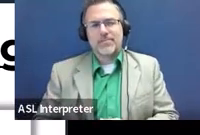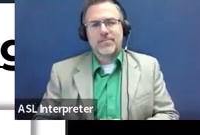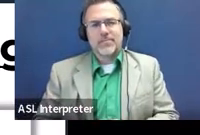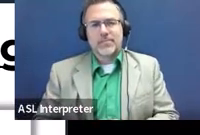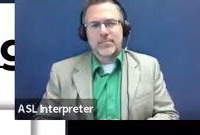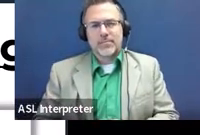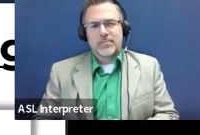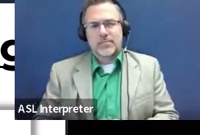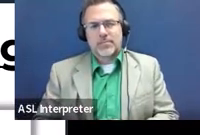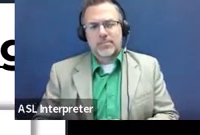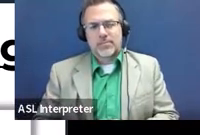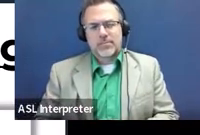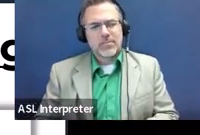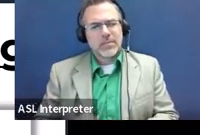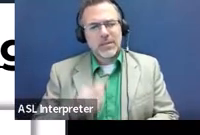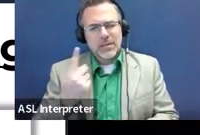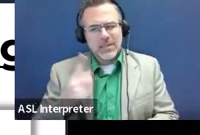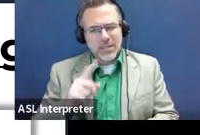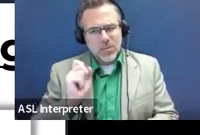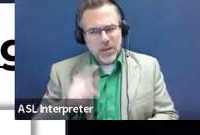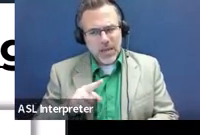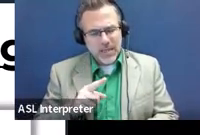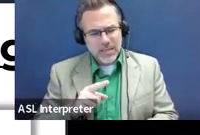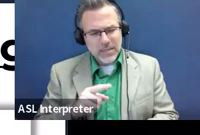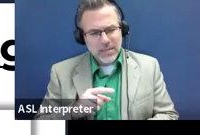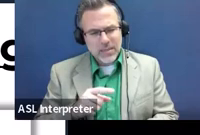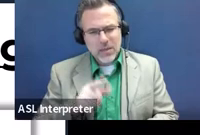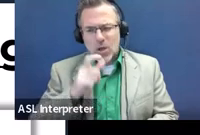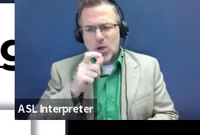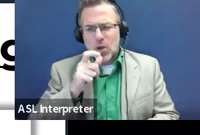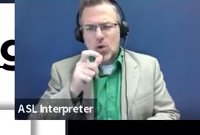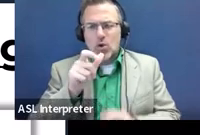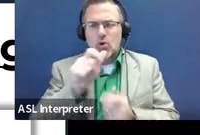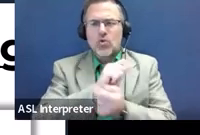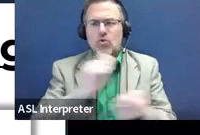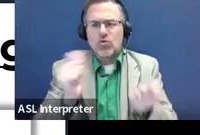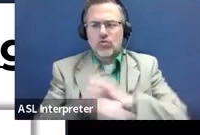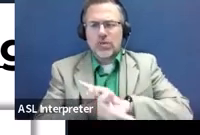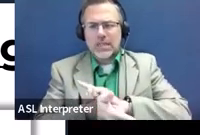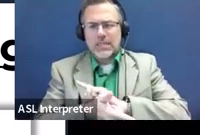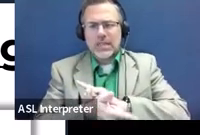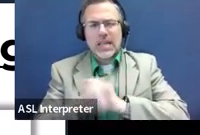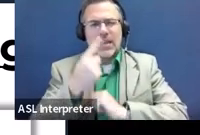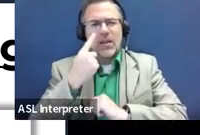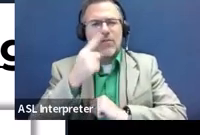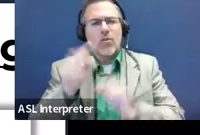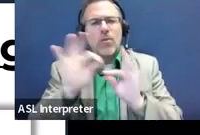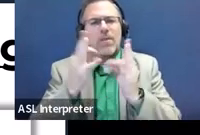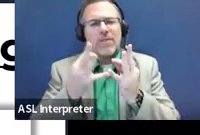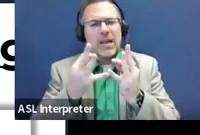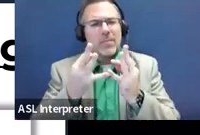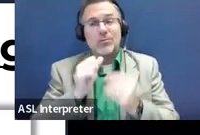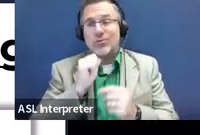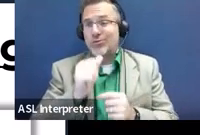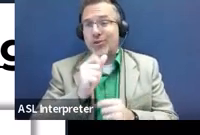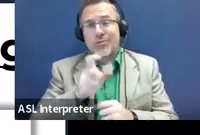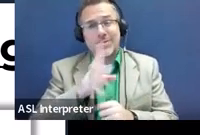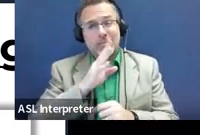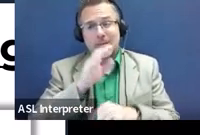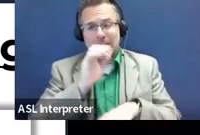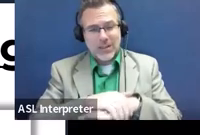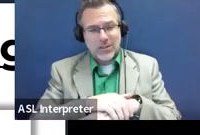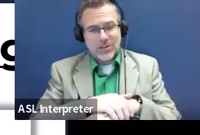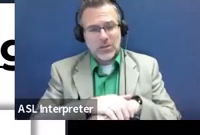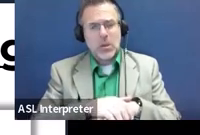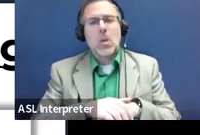All right, there's a question about who translates these for non-English speaking families. That's a great question.